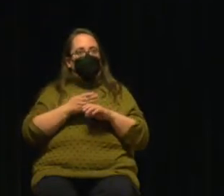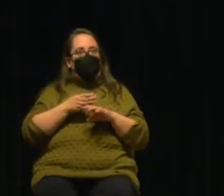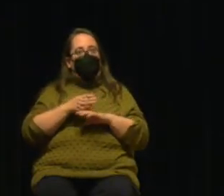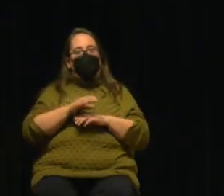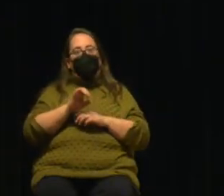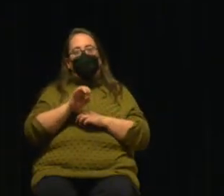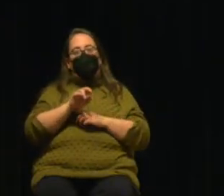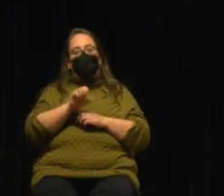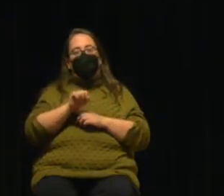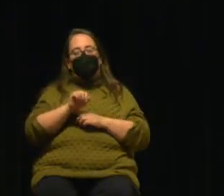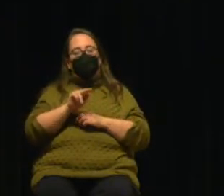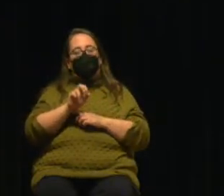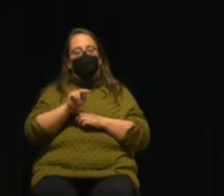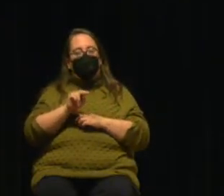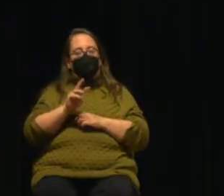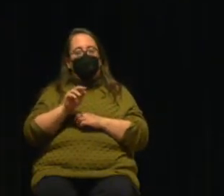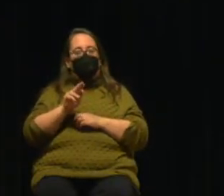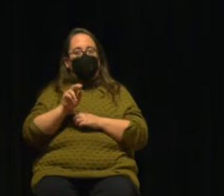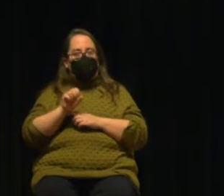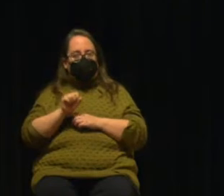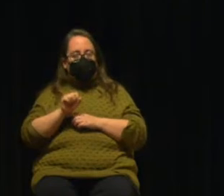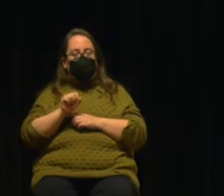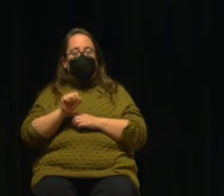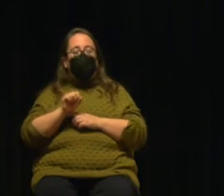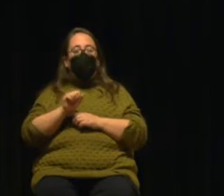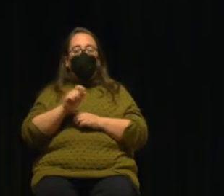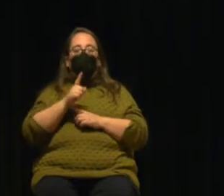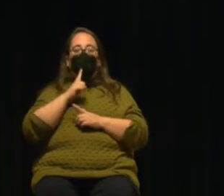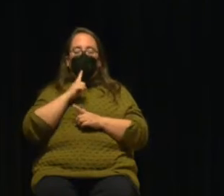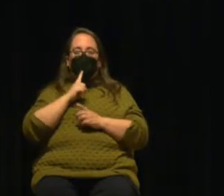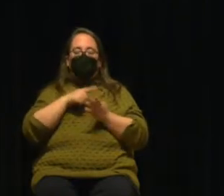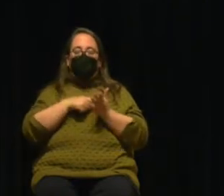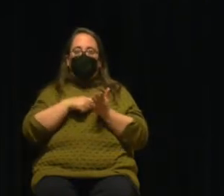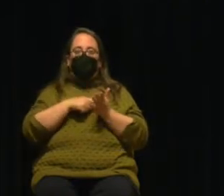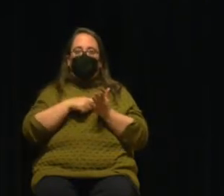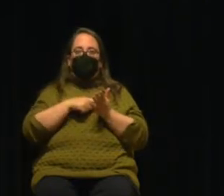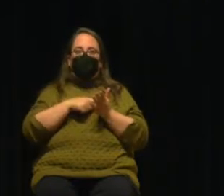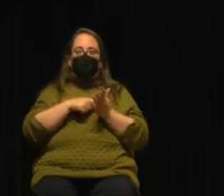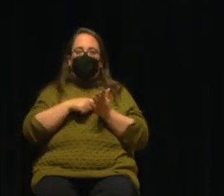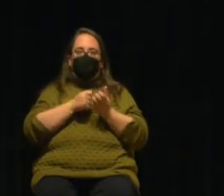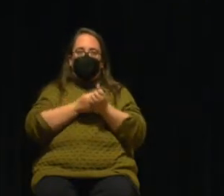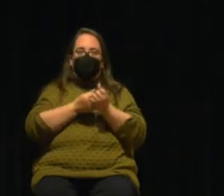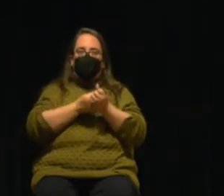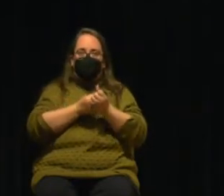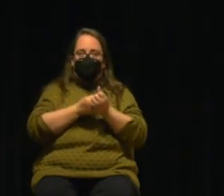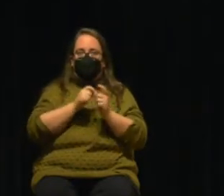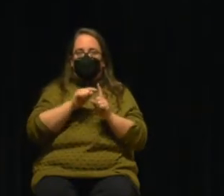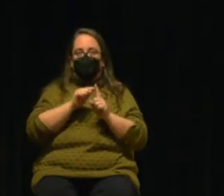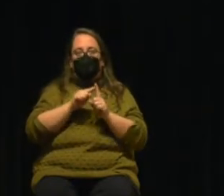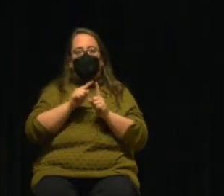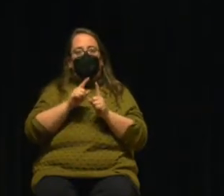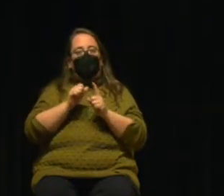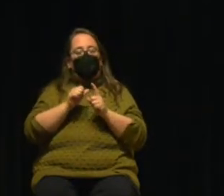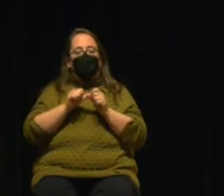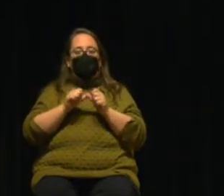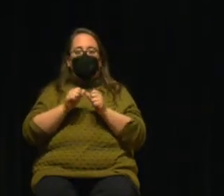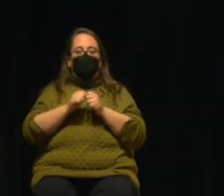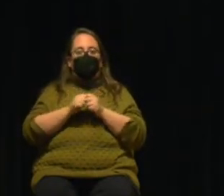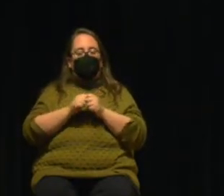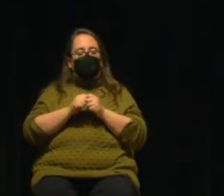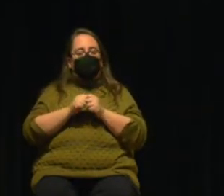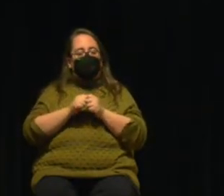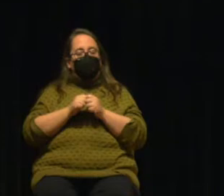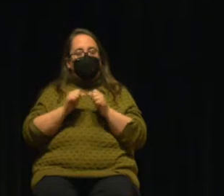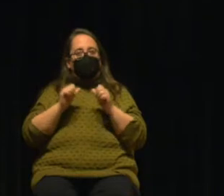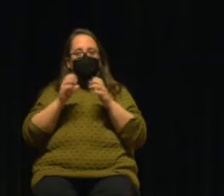Frances Ellen Watkins. He is a patron of hers. And I think that sort of is in keeping with his broader vision of Black respectability,